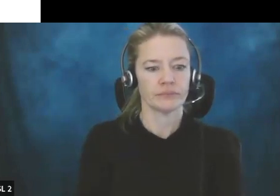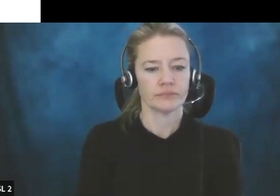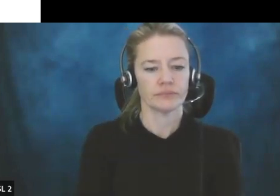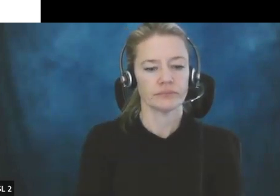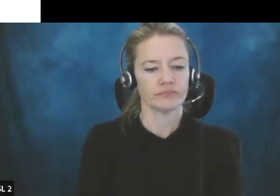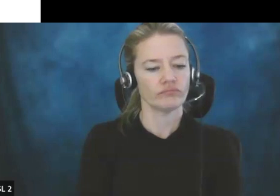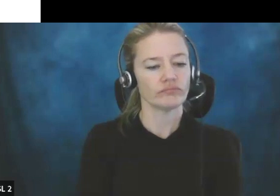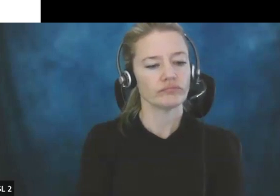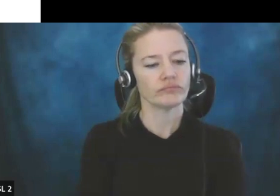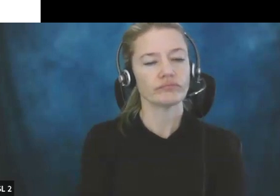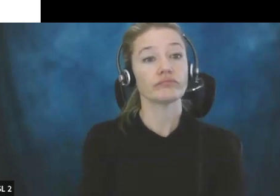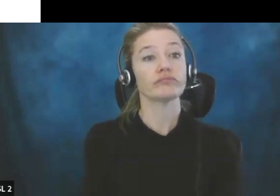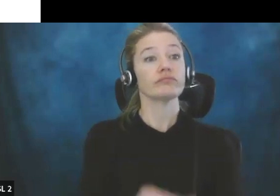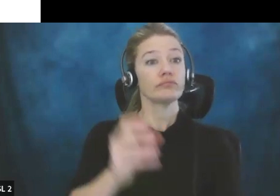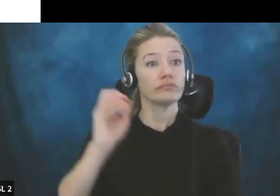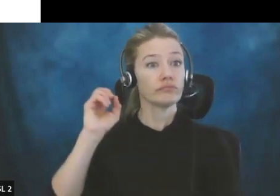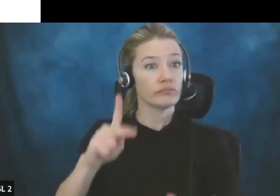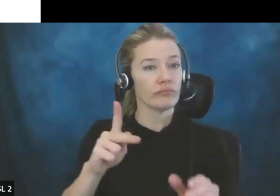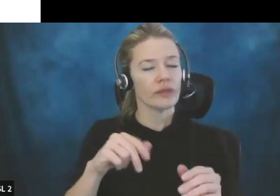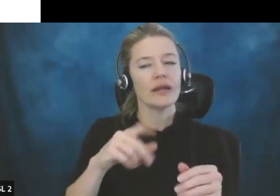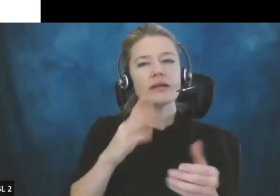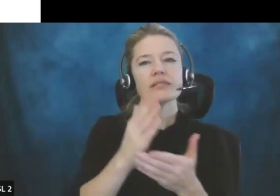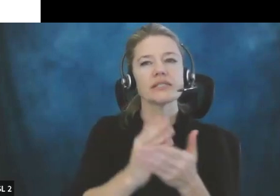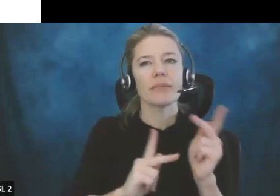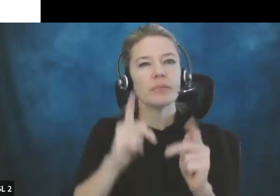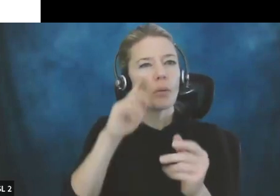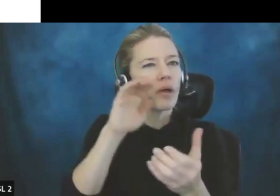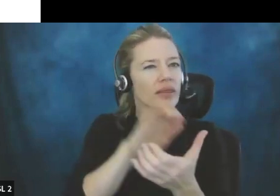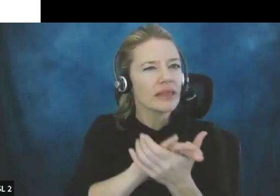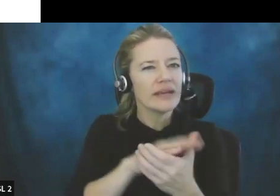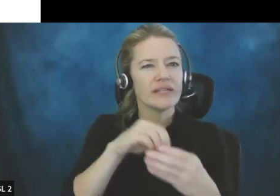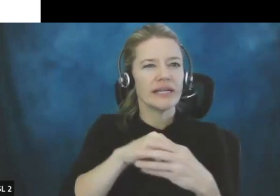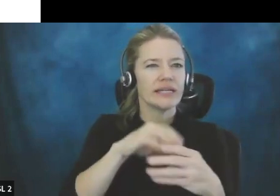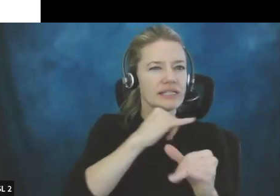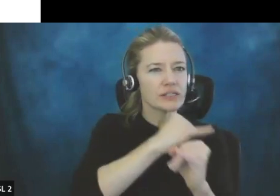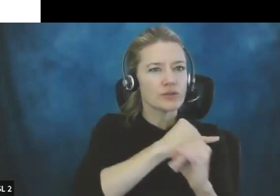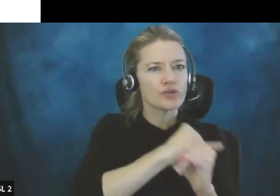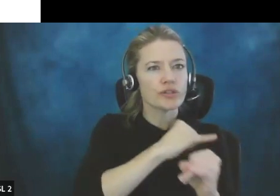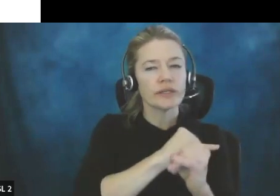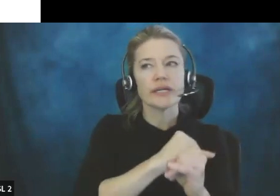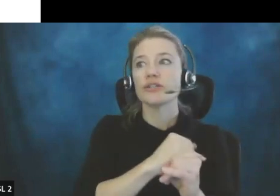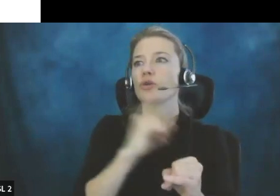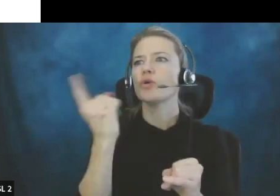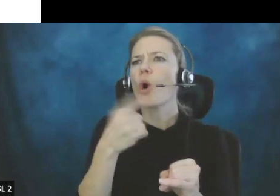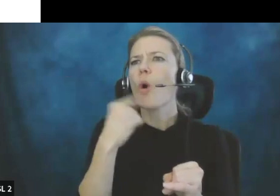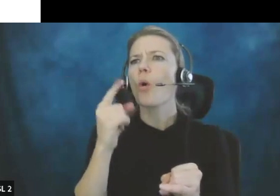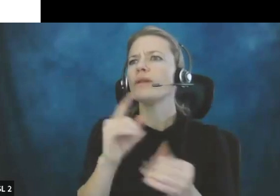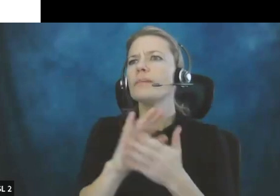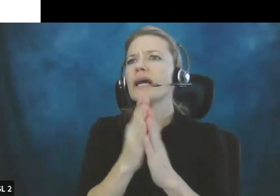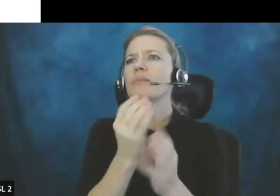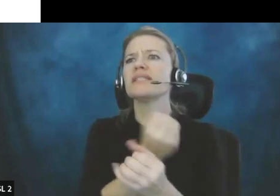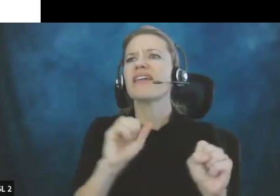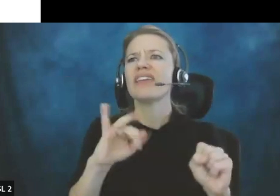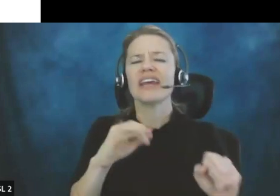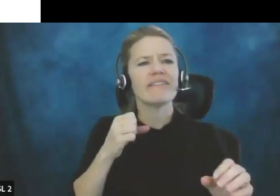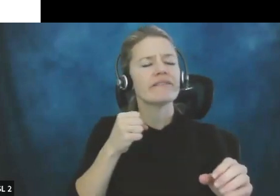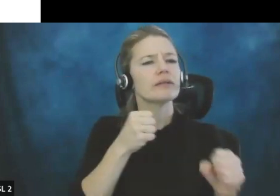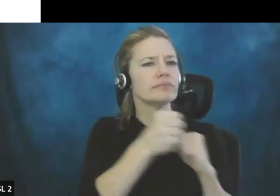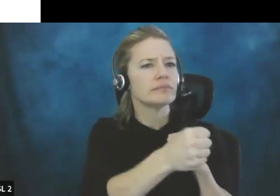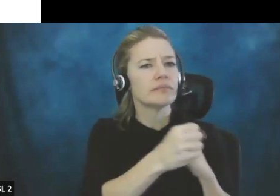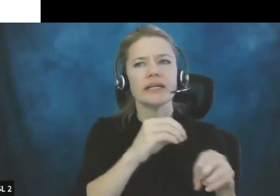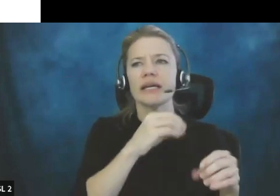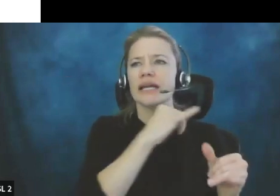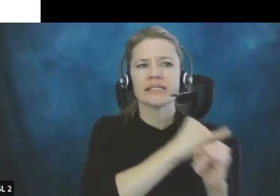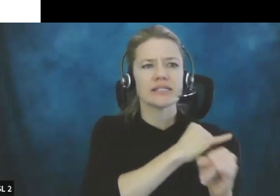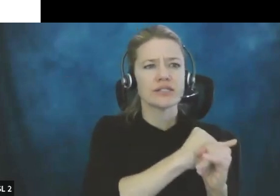Really, there was misconceptions that they believed in institutionalization, that everyone needed to be safe and in an institution. Well, coming together